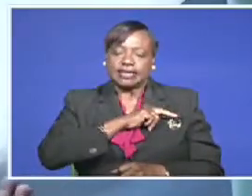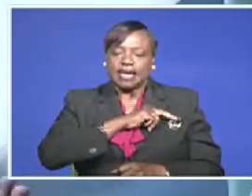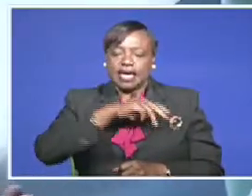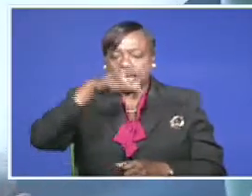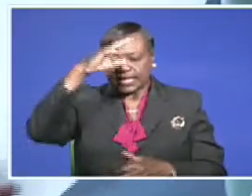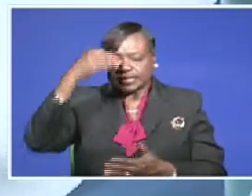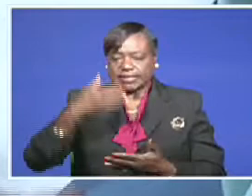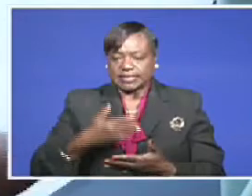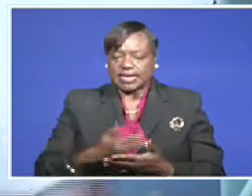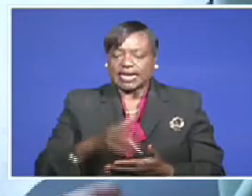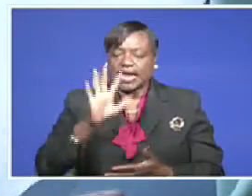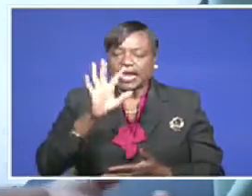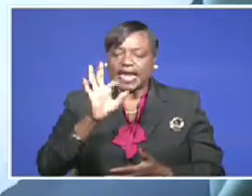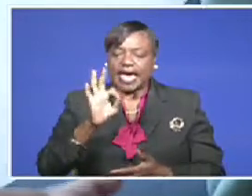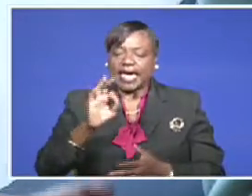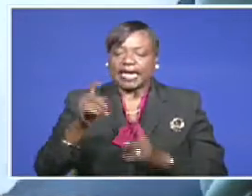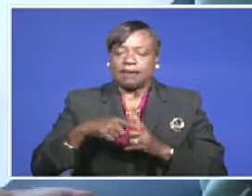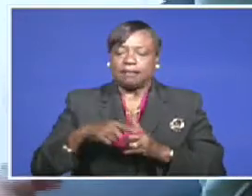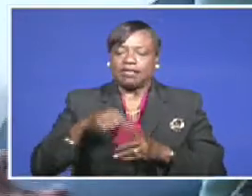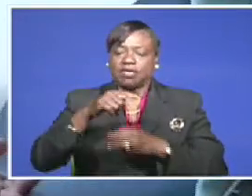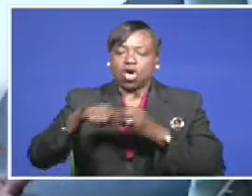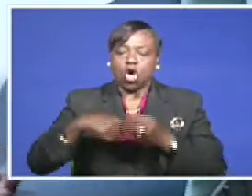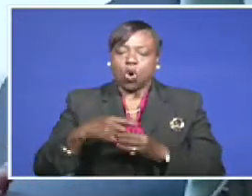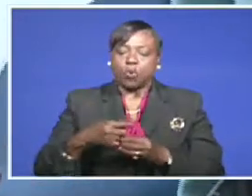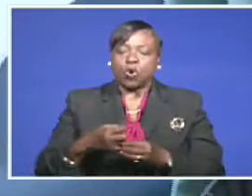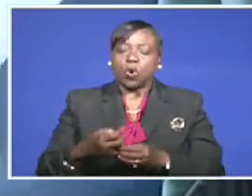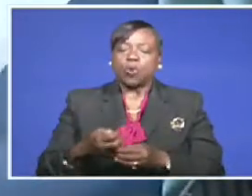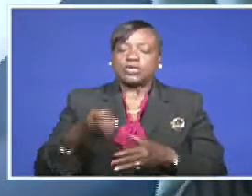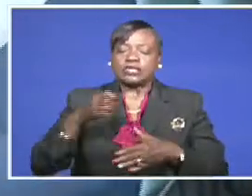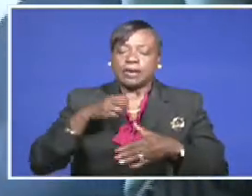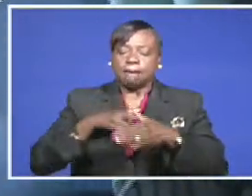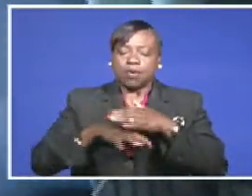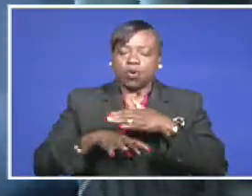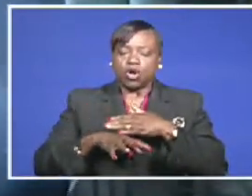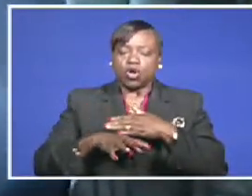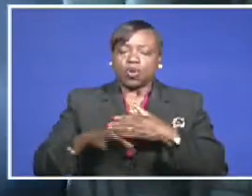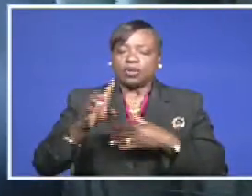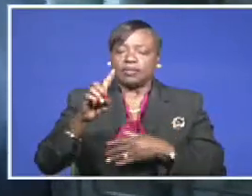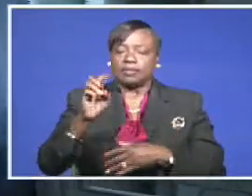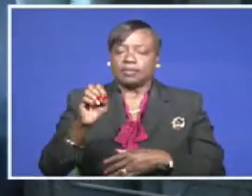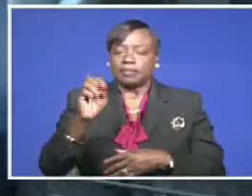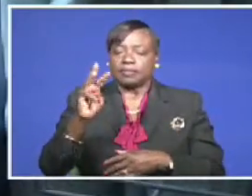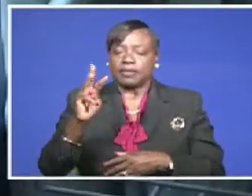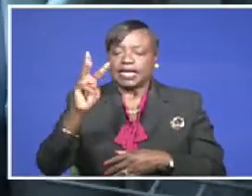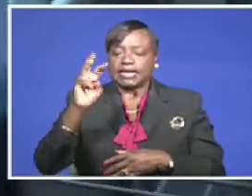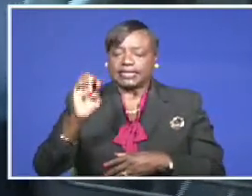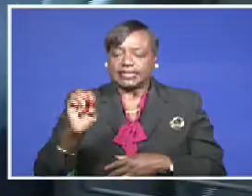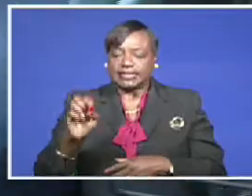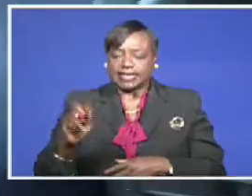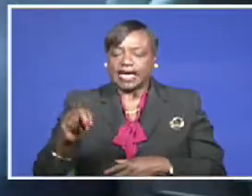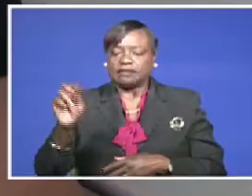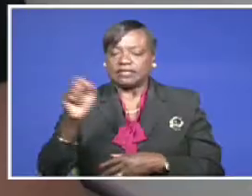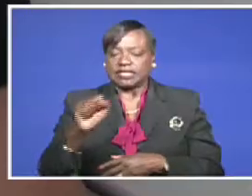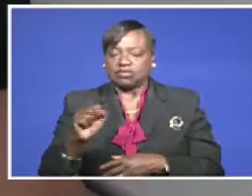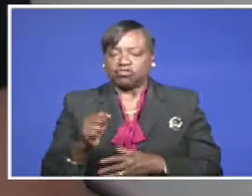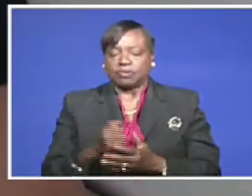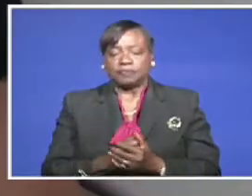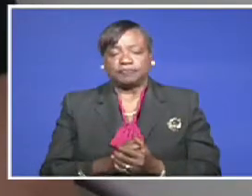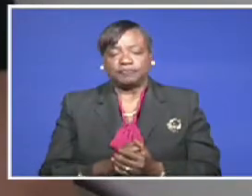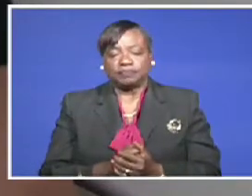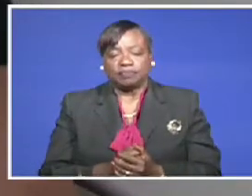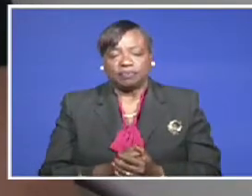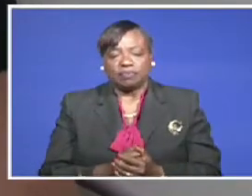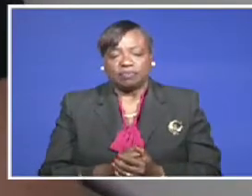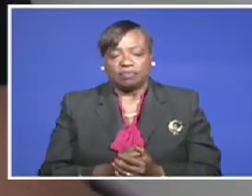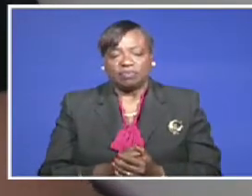9-month-old Tayshawn Barr, was born with Down syndrome, which led to a hole in his heart, caught her and her family by surprise. The first reaction